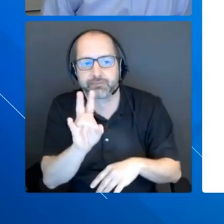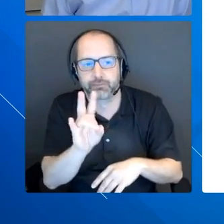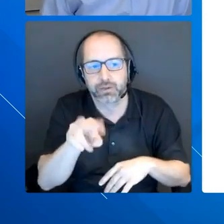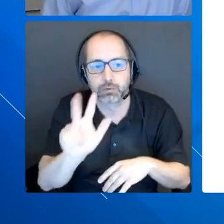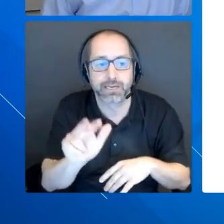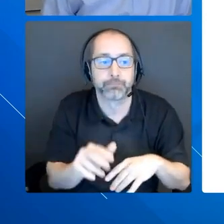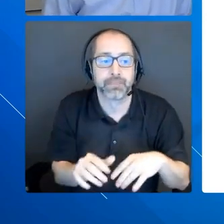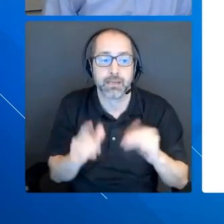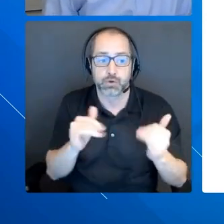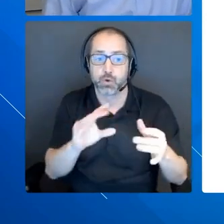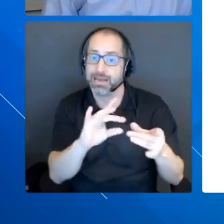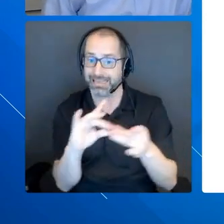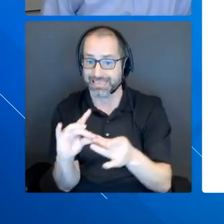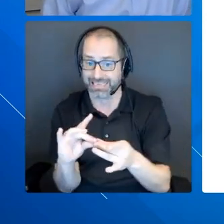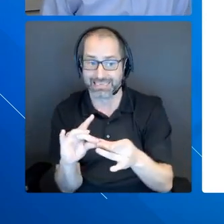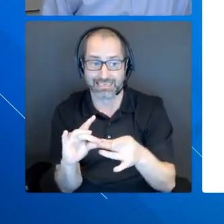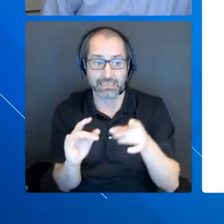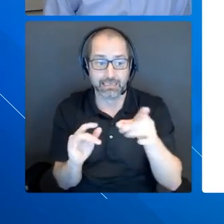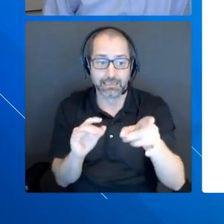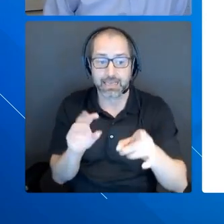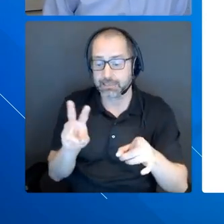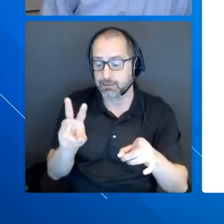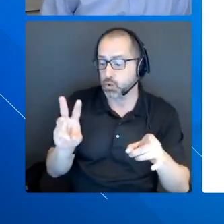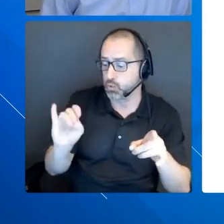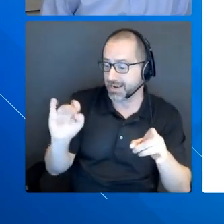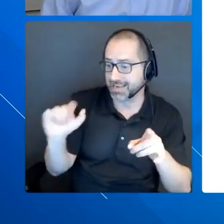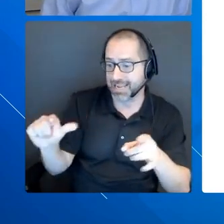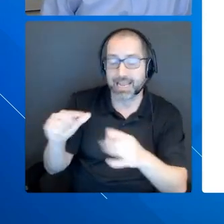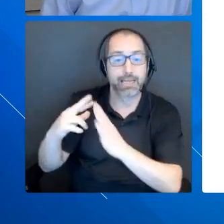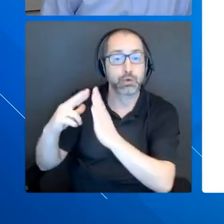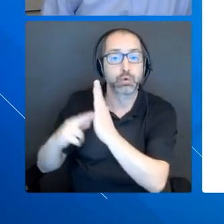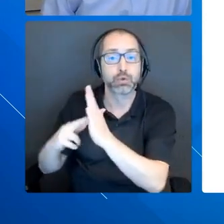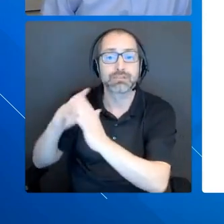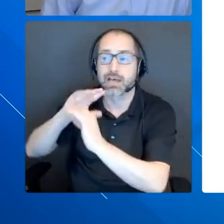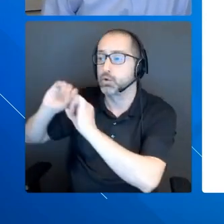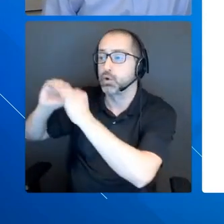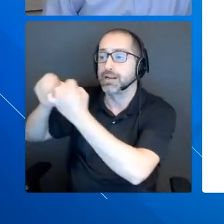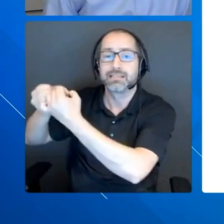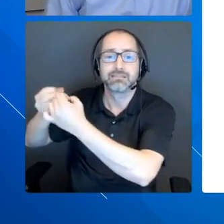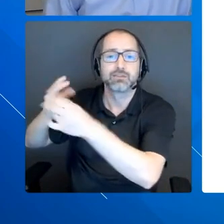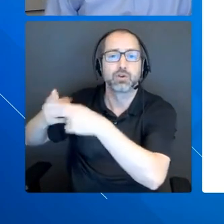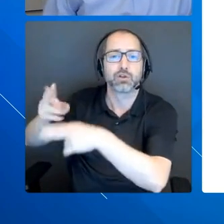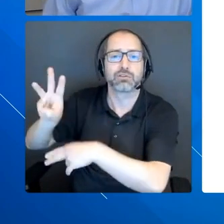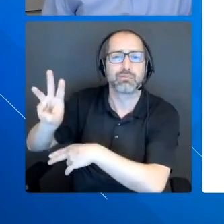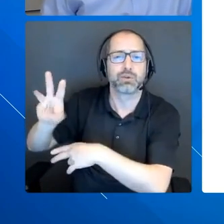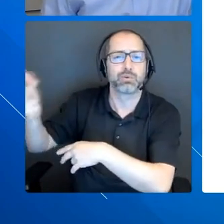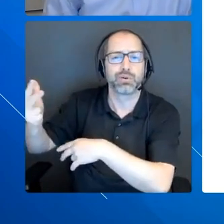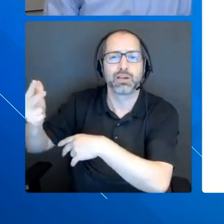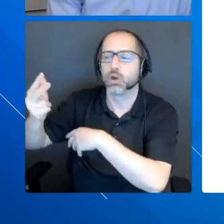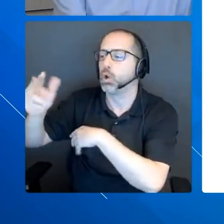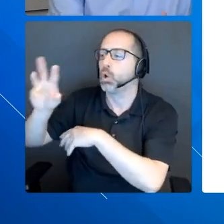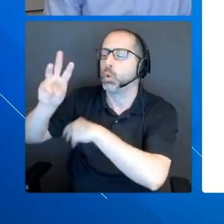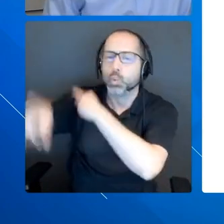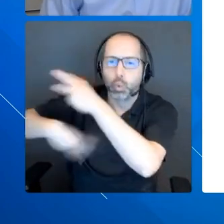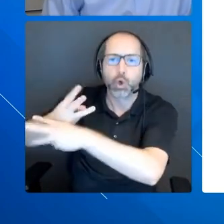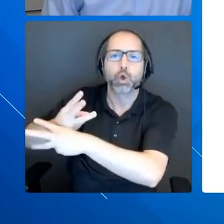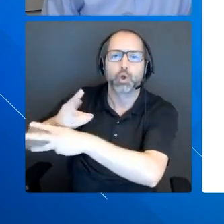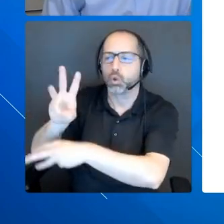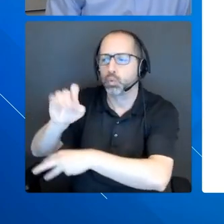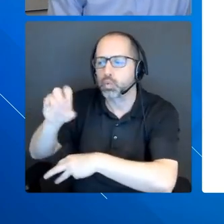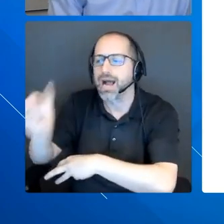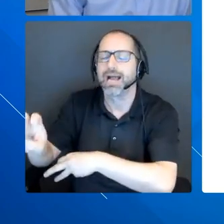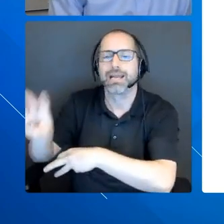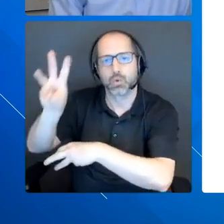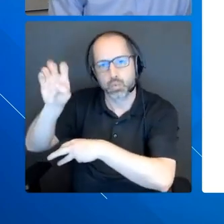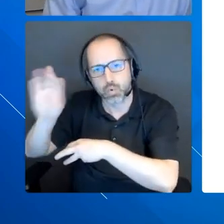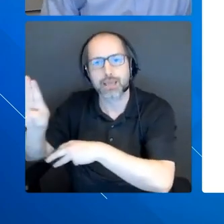we'll share. This is a link to those WCAG guidelines. The organization that creates this is called W3, or World Wide Web Consortium. There's the link to